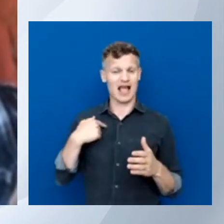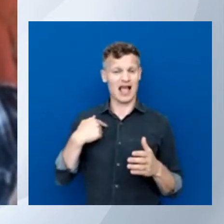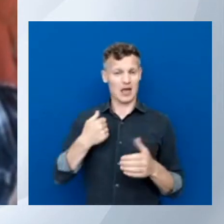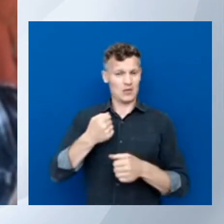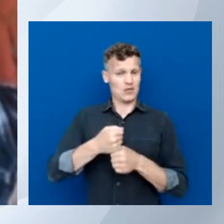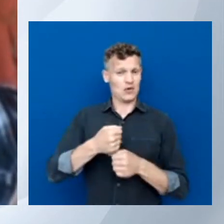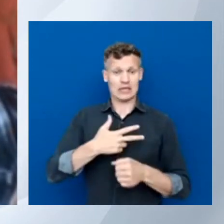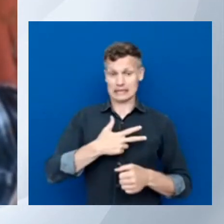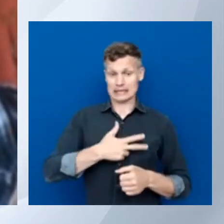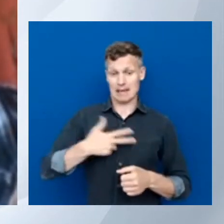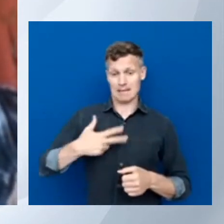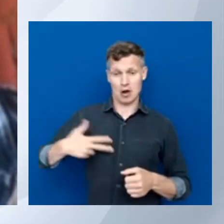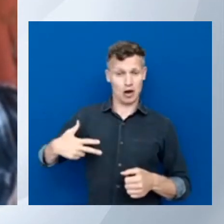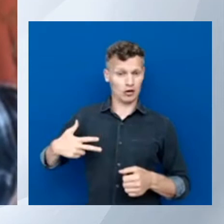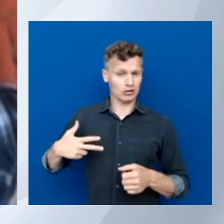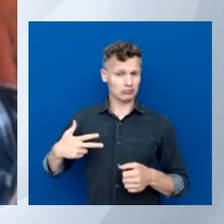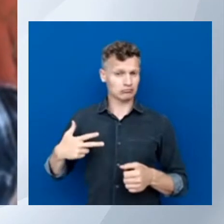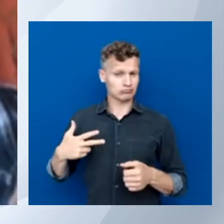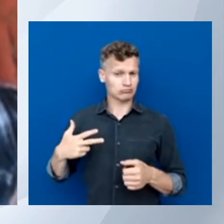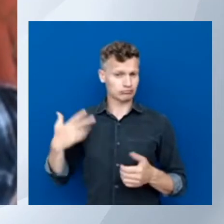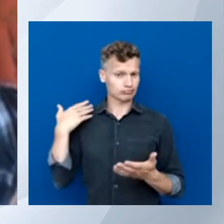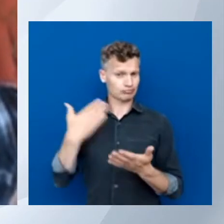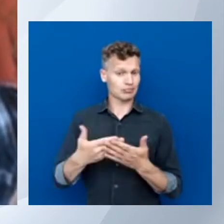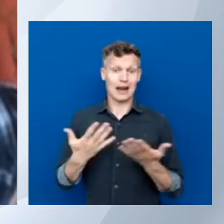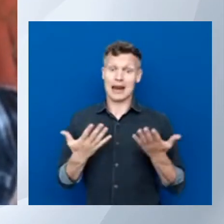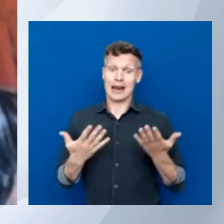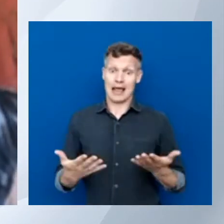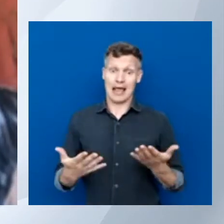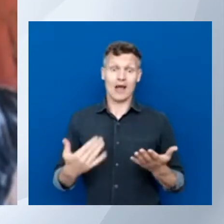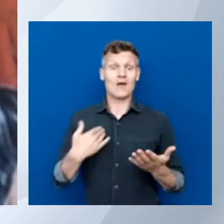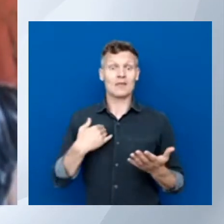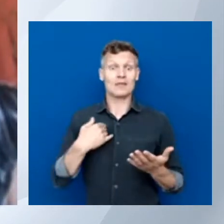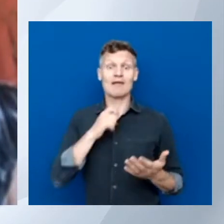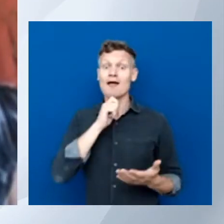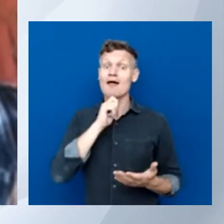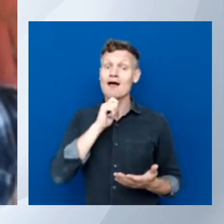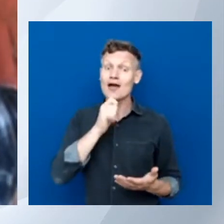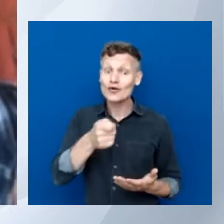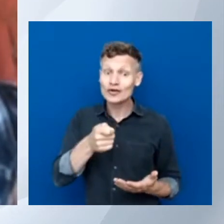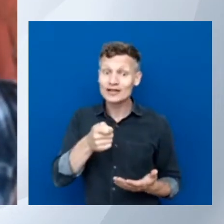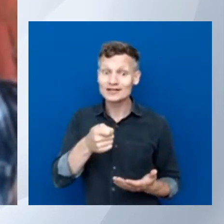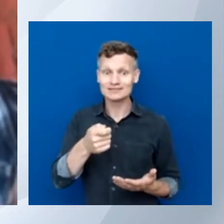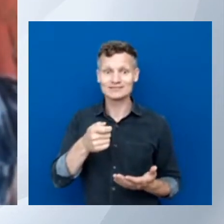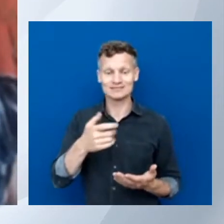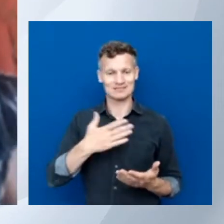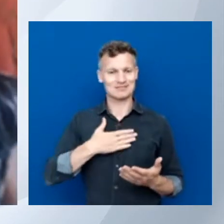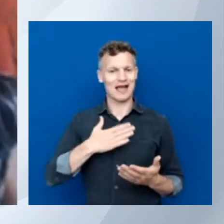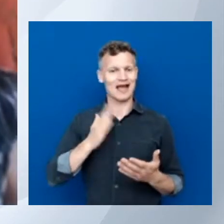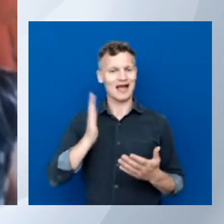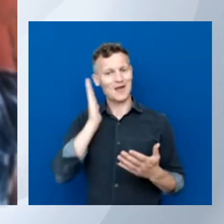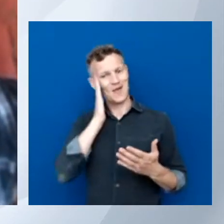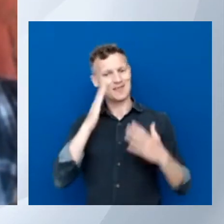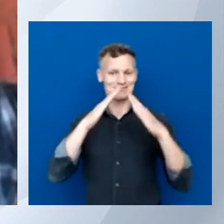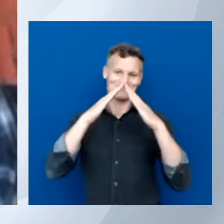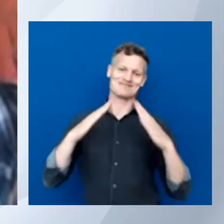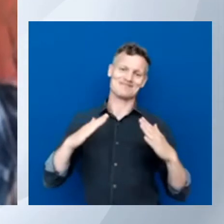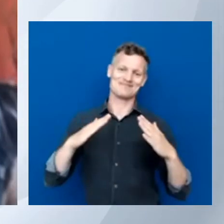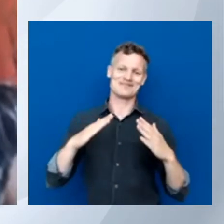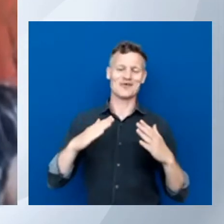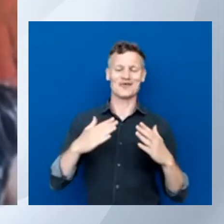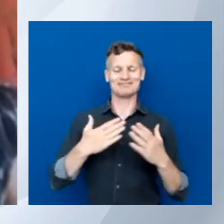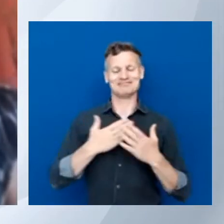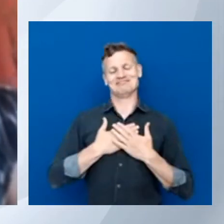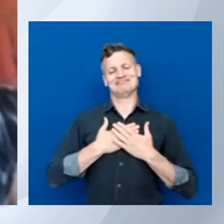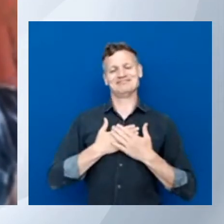general, but right now I'm in Hungary at my hometown right now. So that's really cool. Oh, okay. Okay.